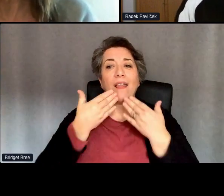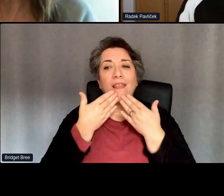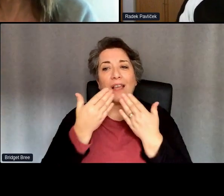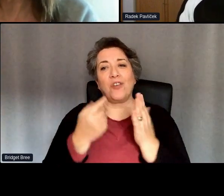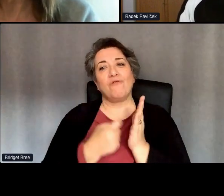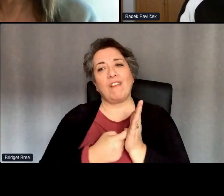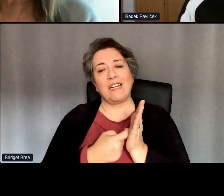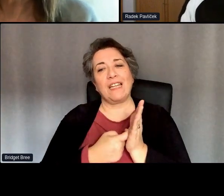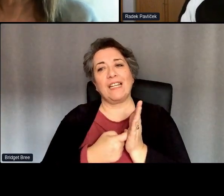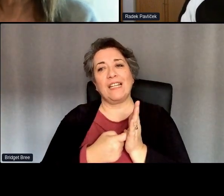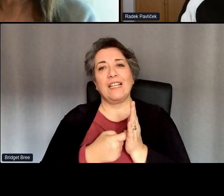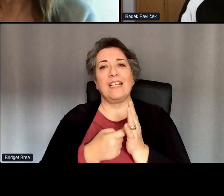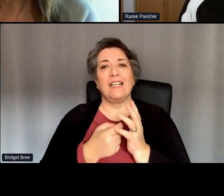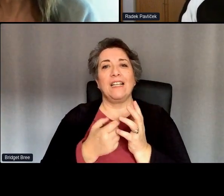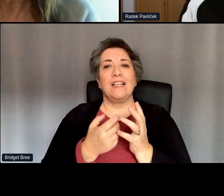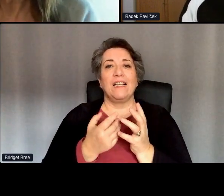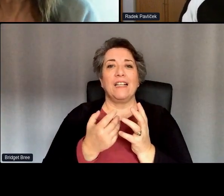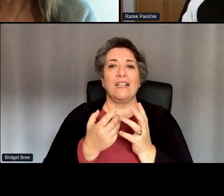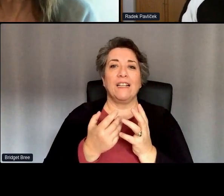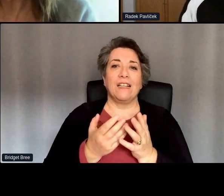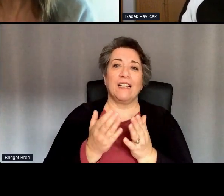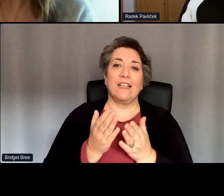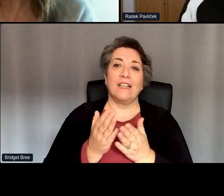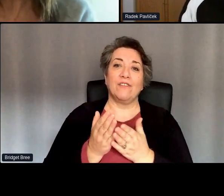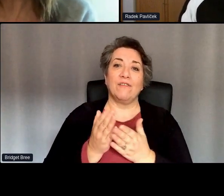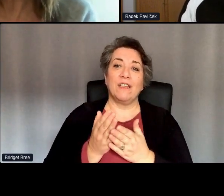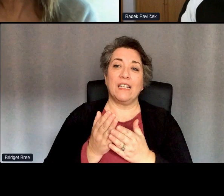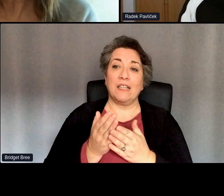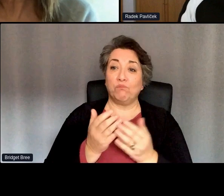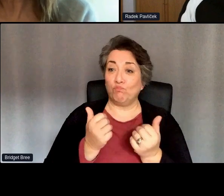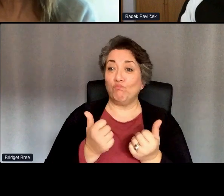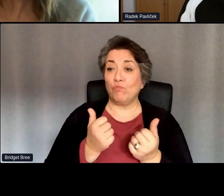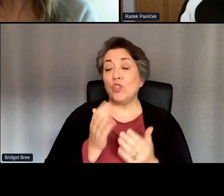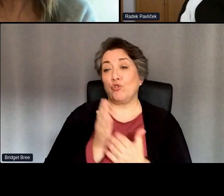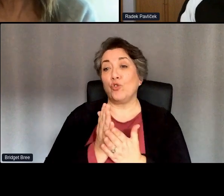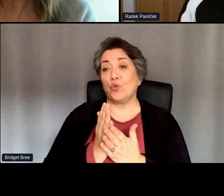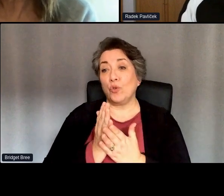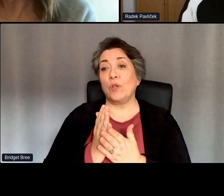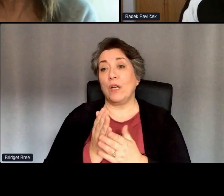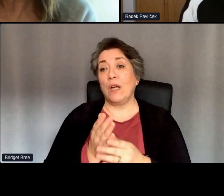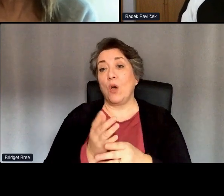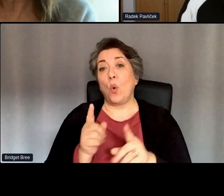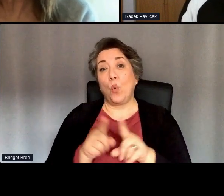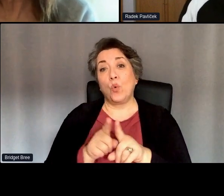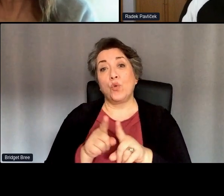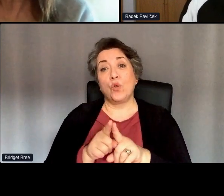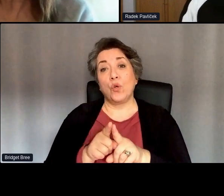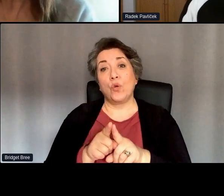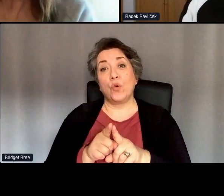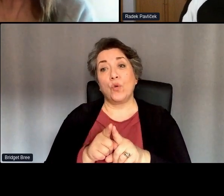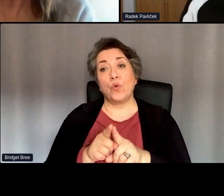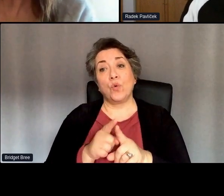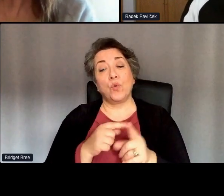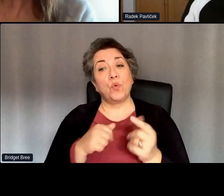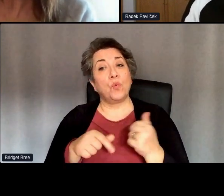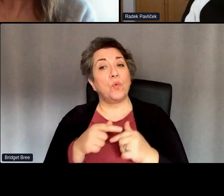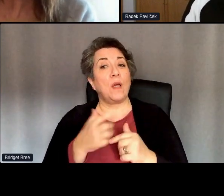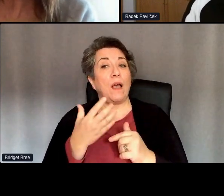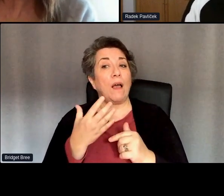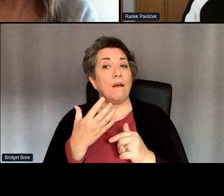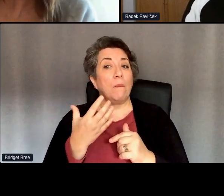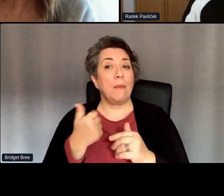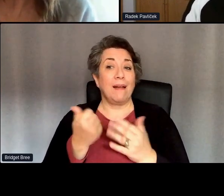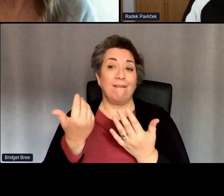That is entirely true and well. All of that. We have also been involved in research